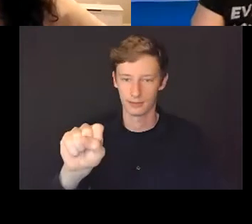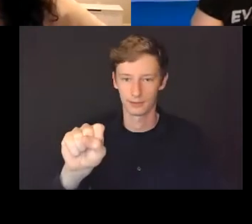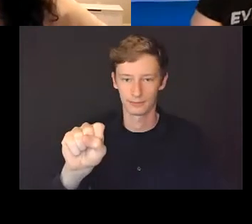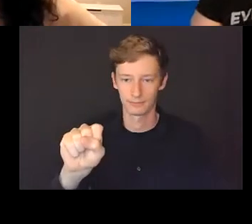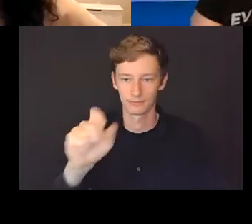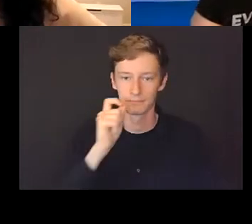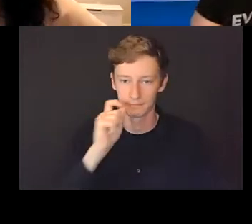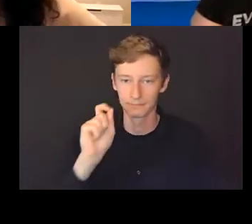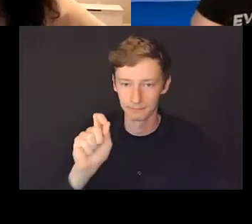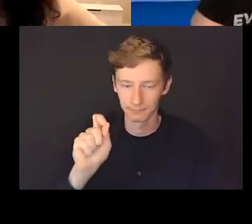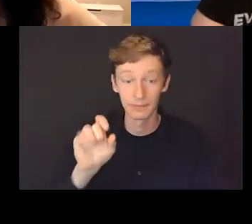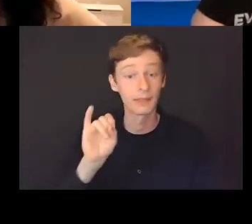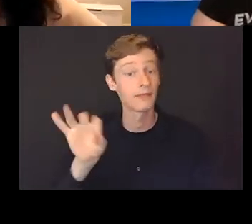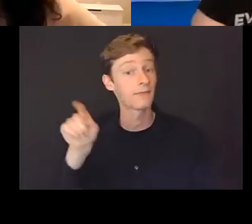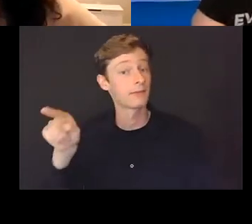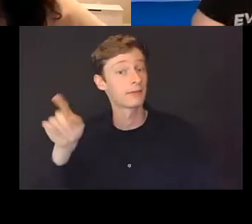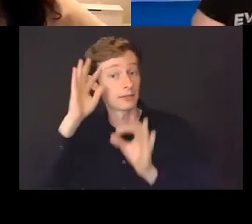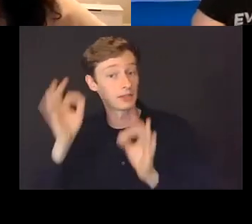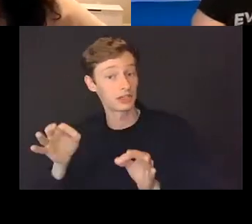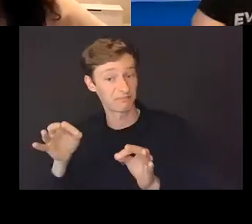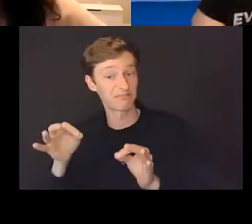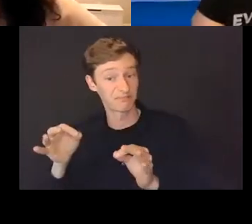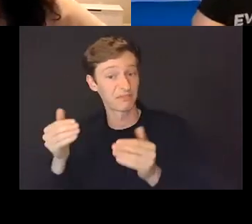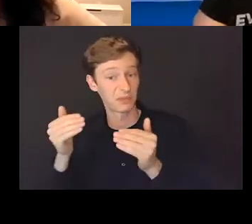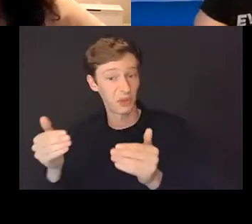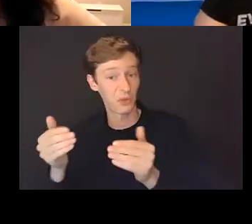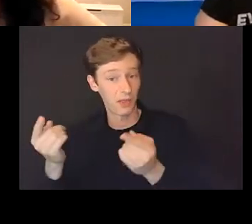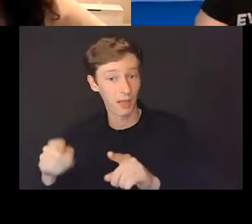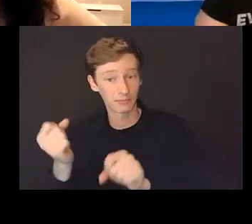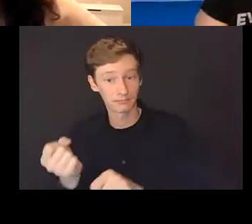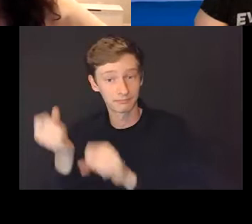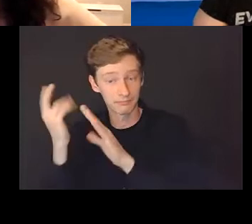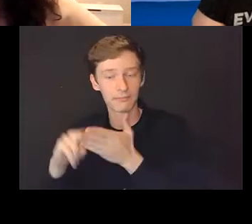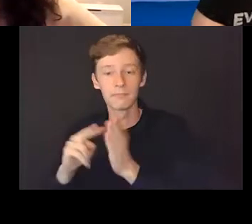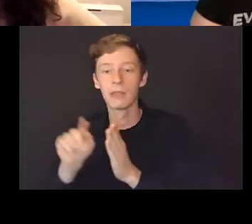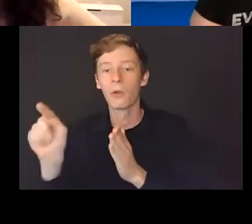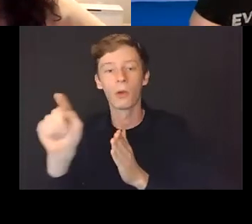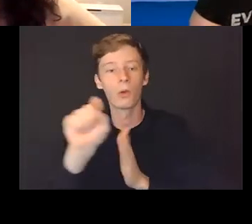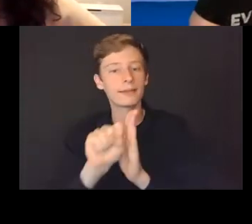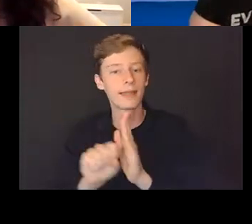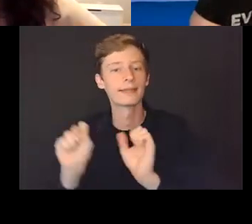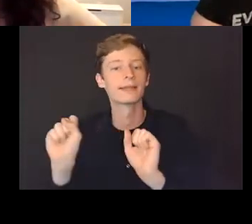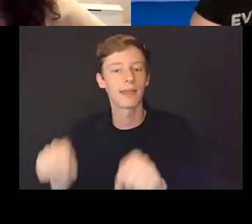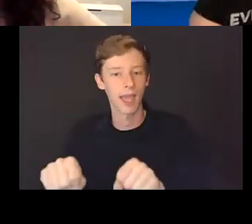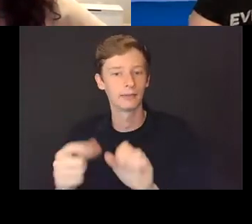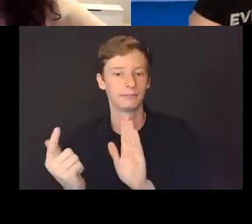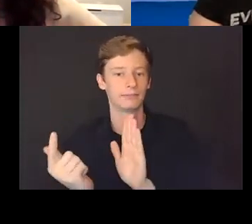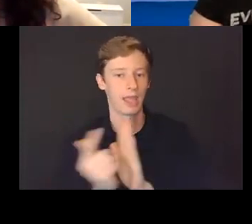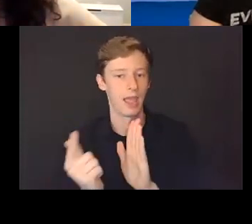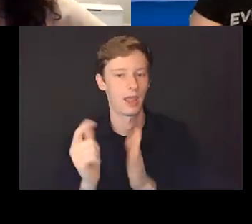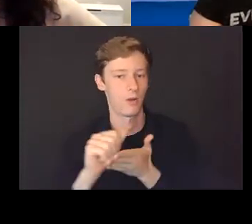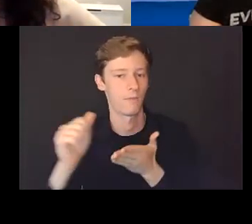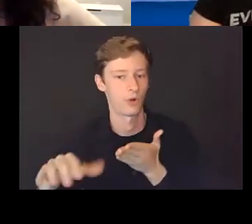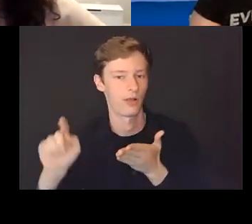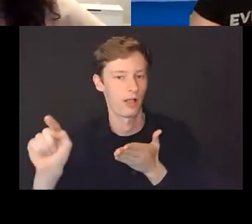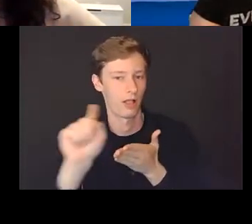it happens, will allow states to ban abortion once the ruling is officially handed down. I am here to repeat what